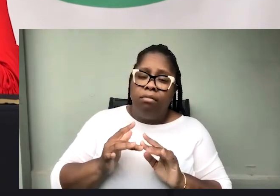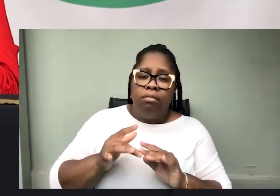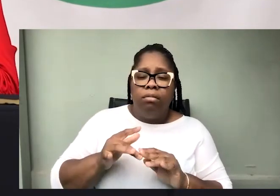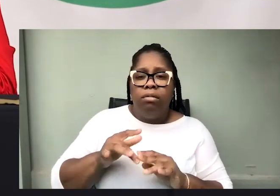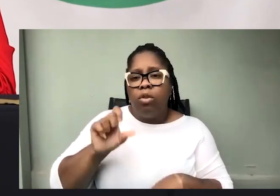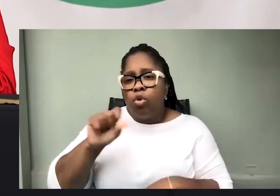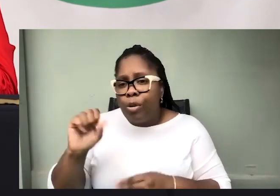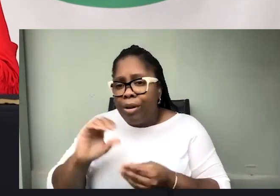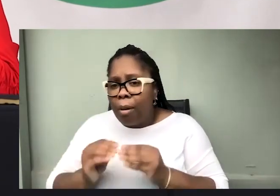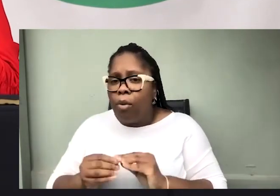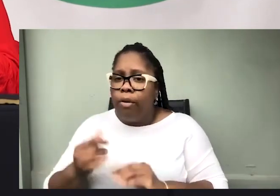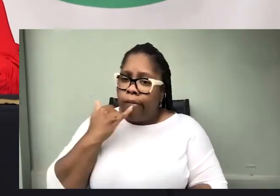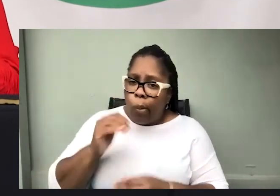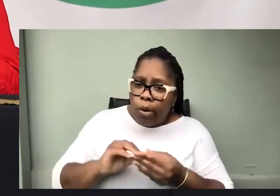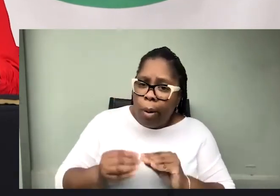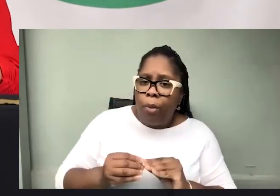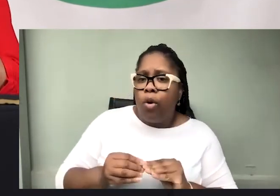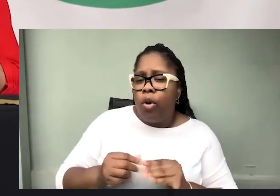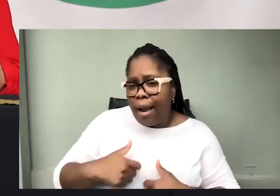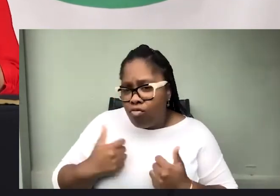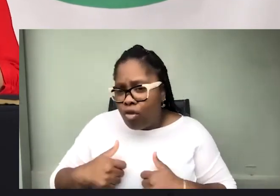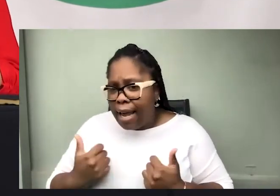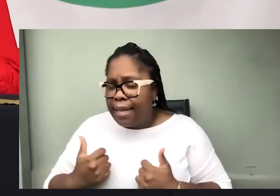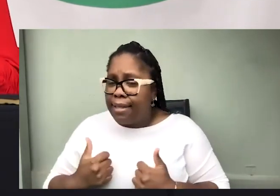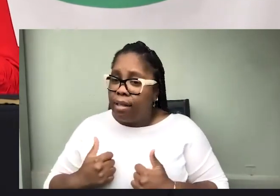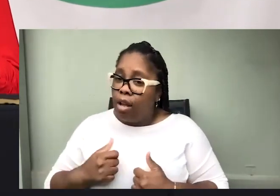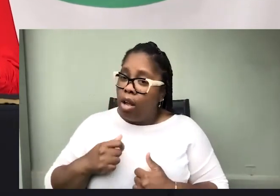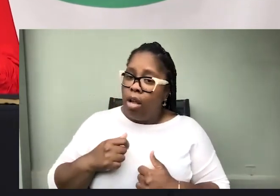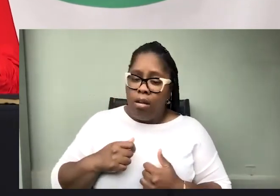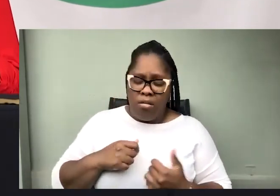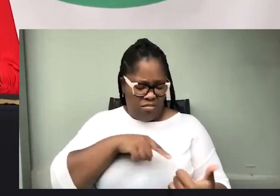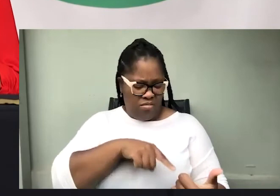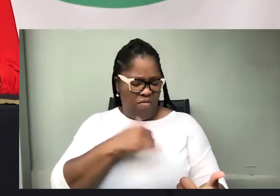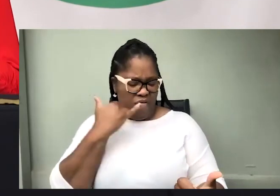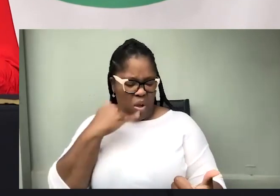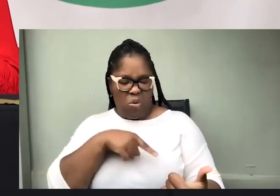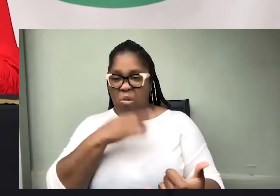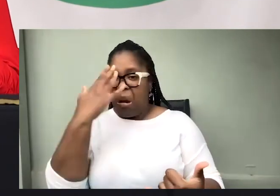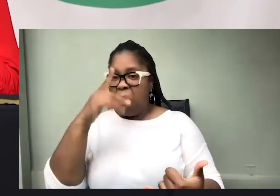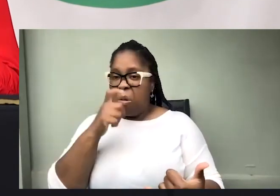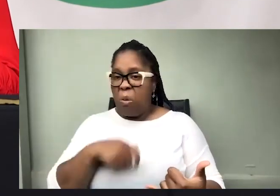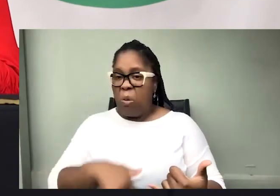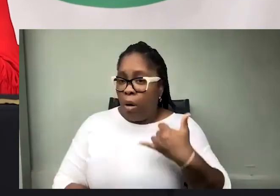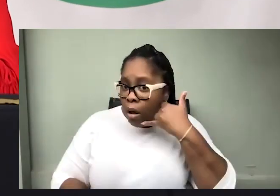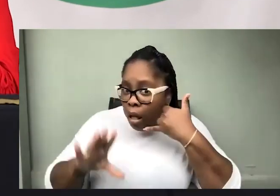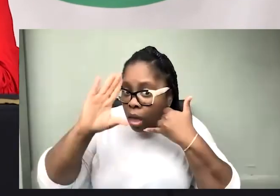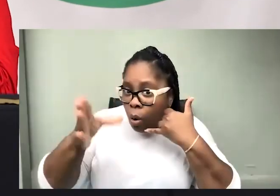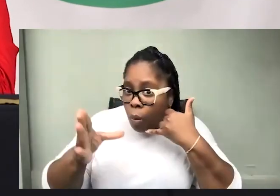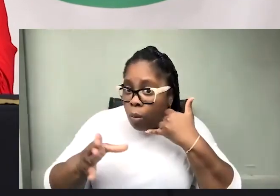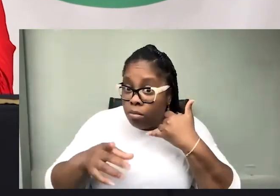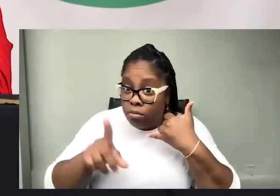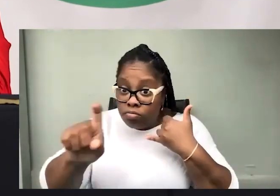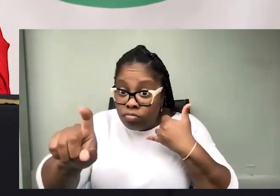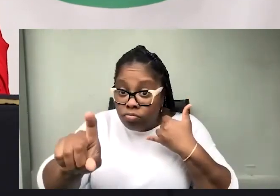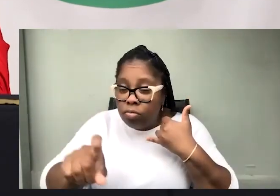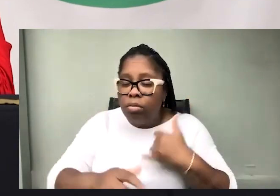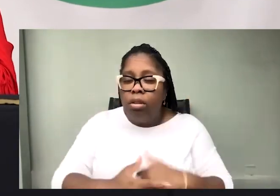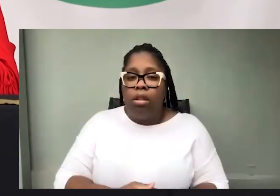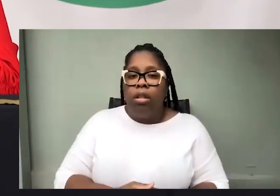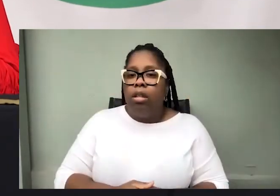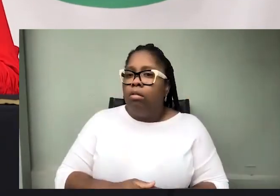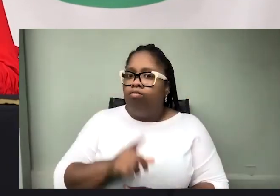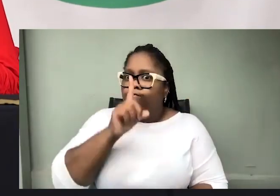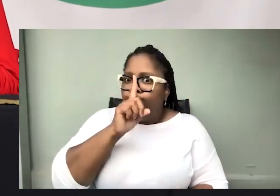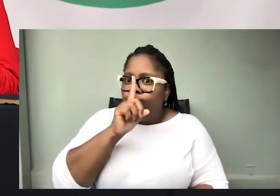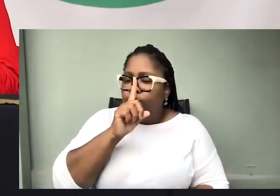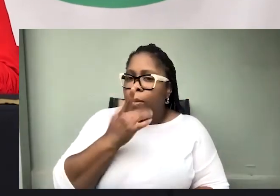to contacting you? Are you picking up unknown numbers? So education, not giving birth dates